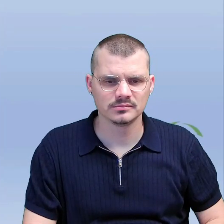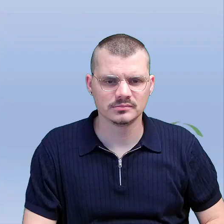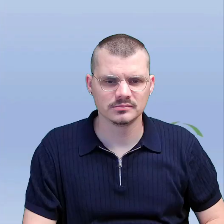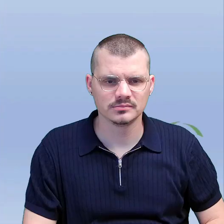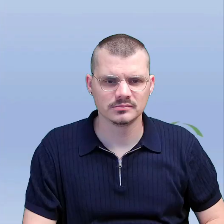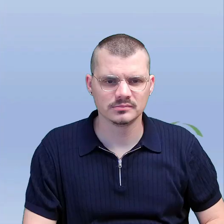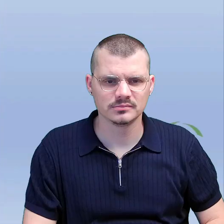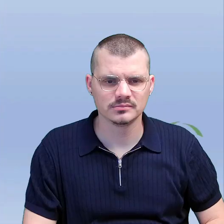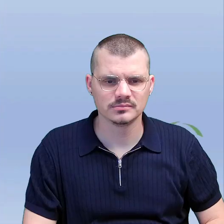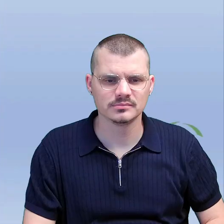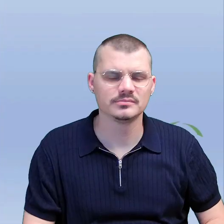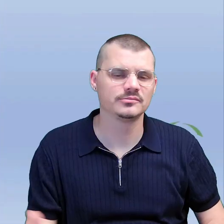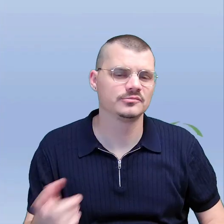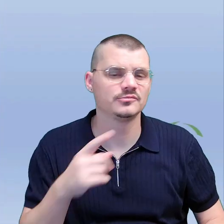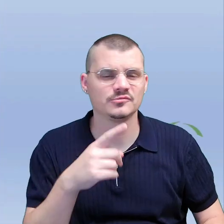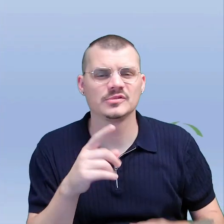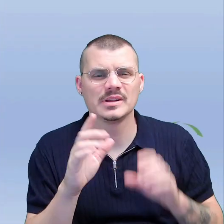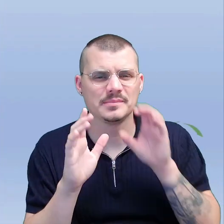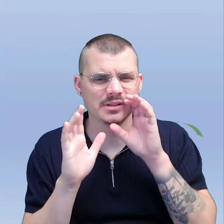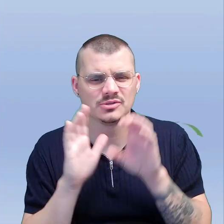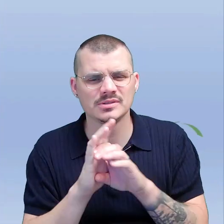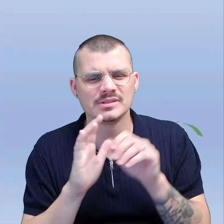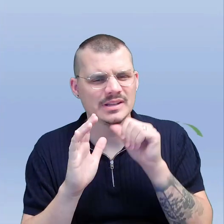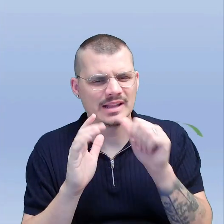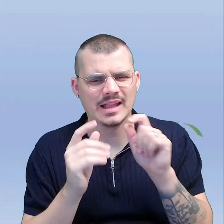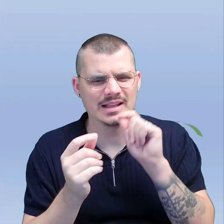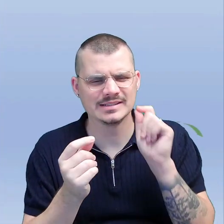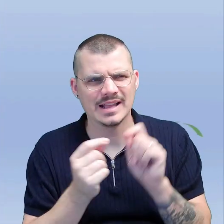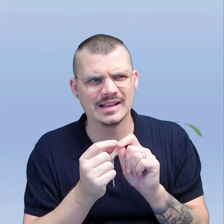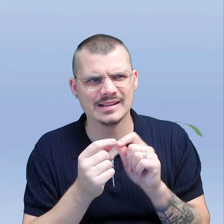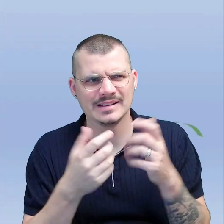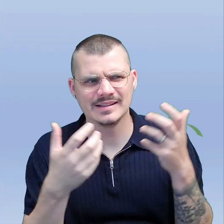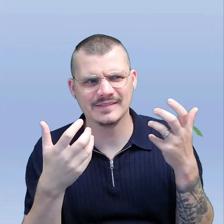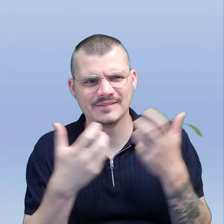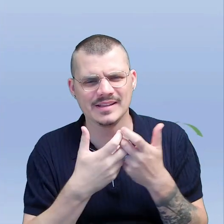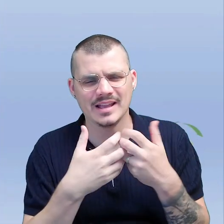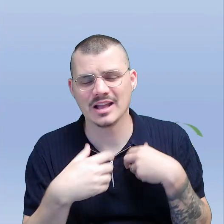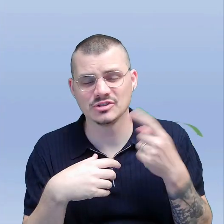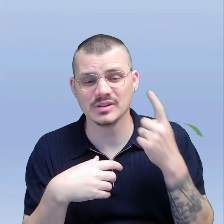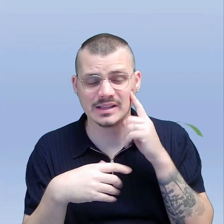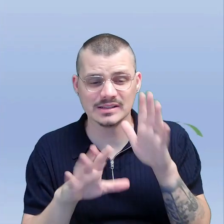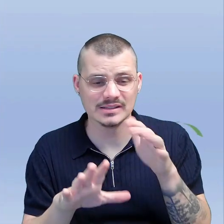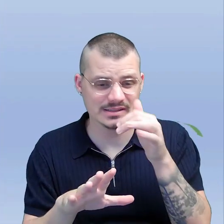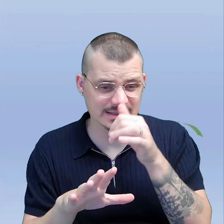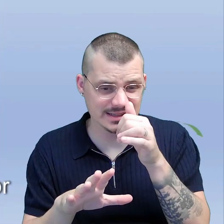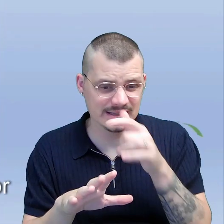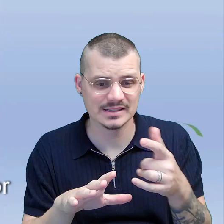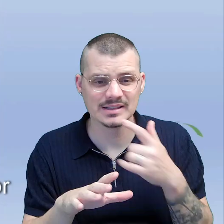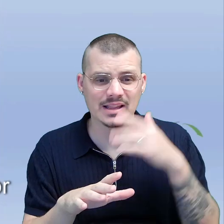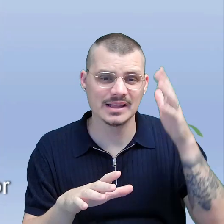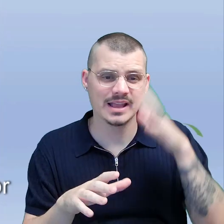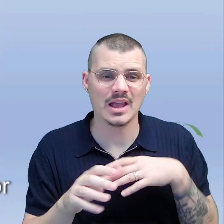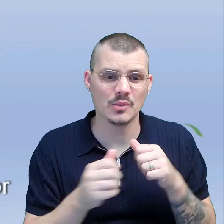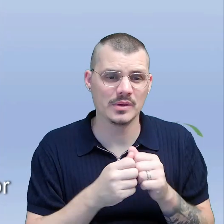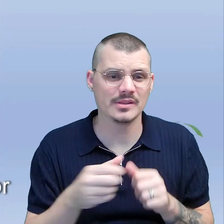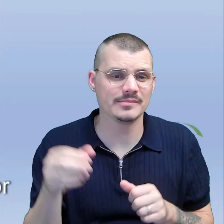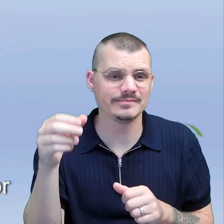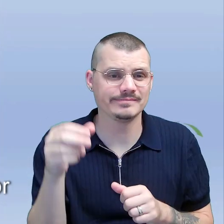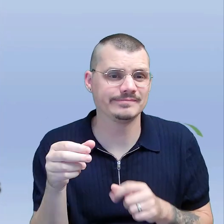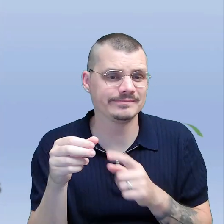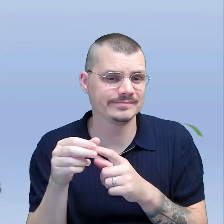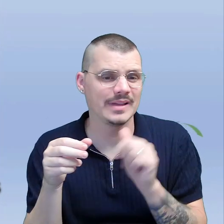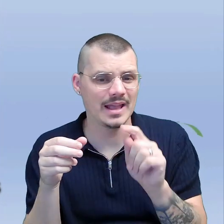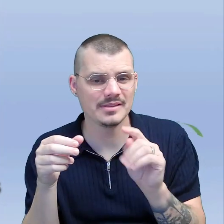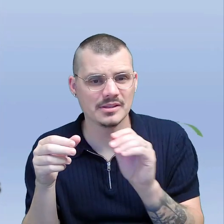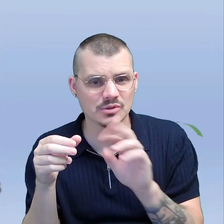So this slide, it doesn't really exactly go. I just think it's kind of silly. It says the guy with the test tube is at the